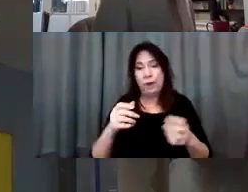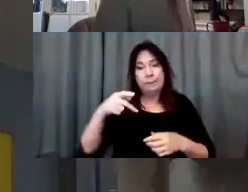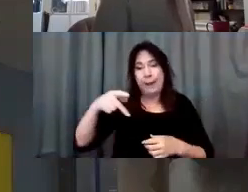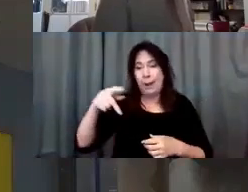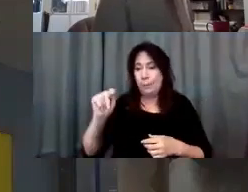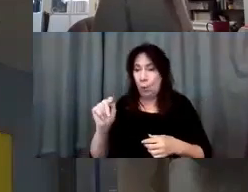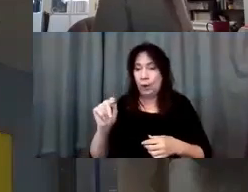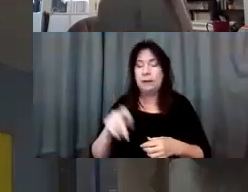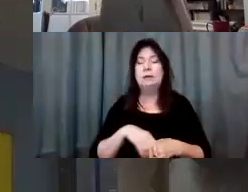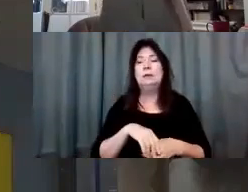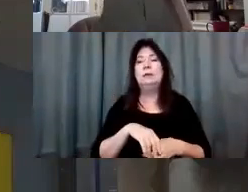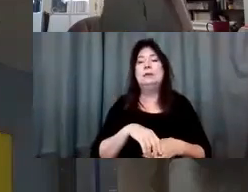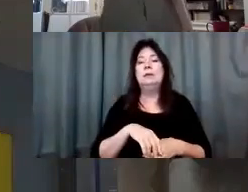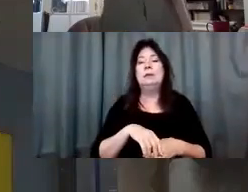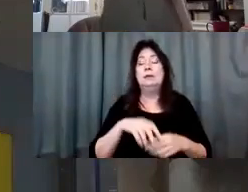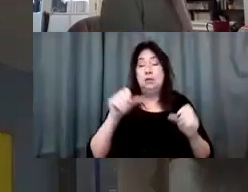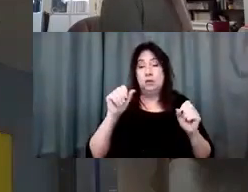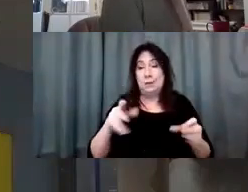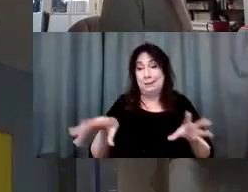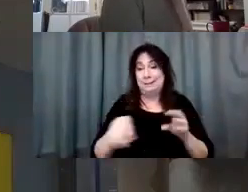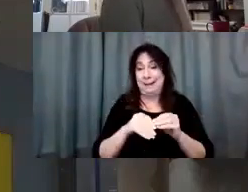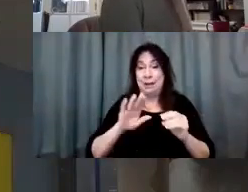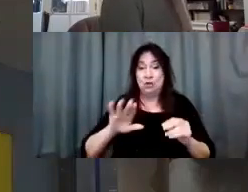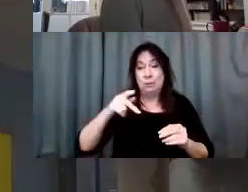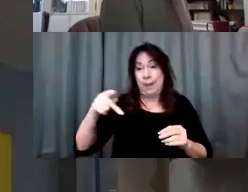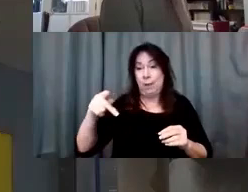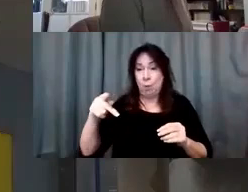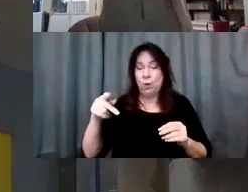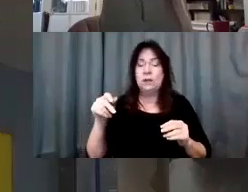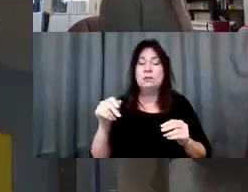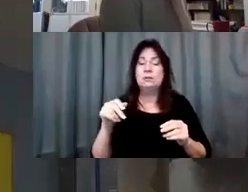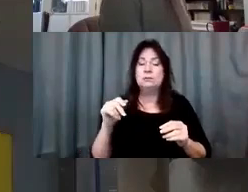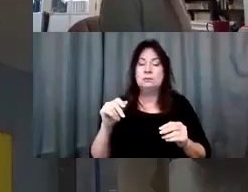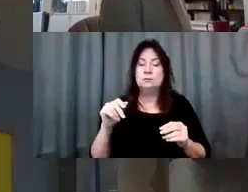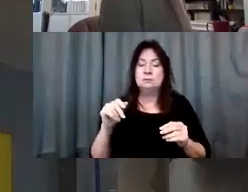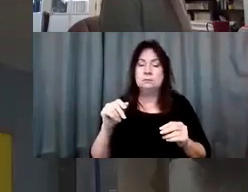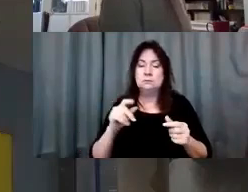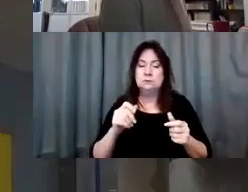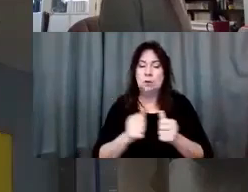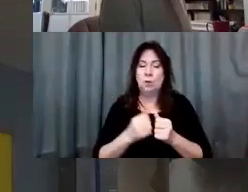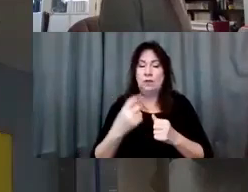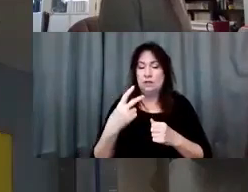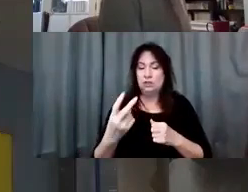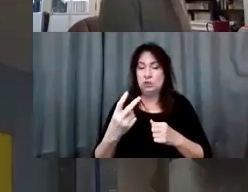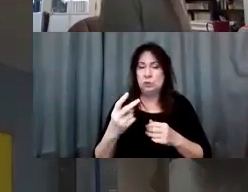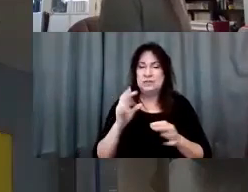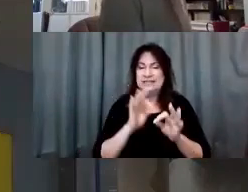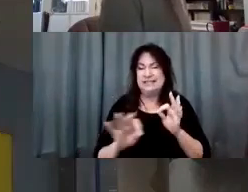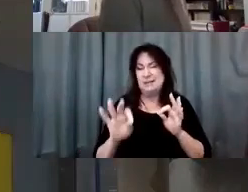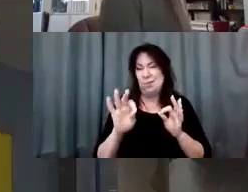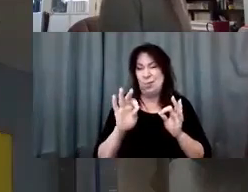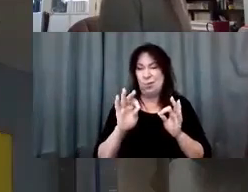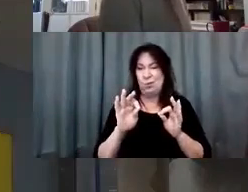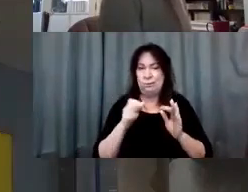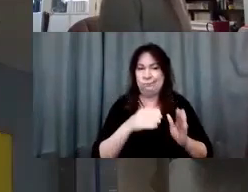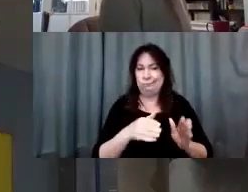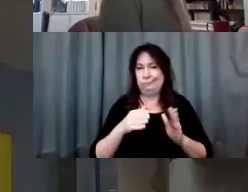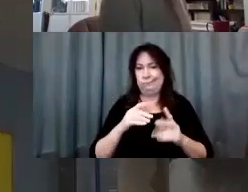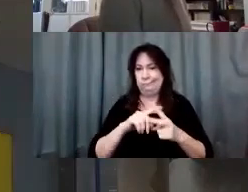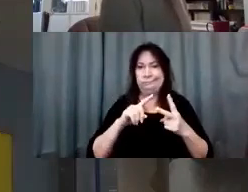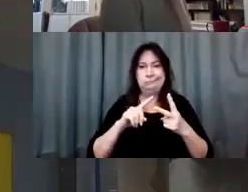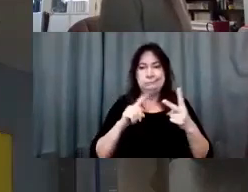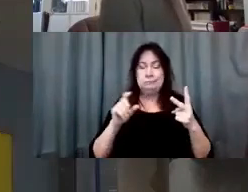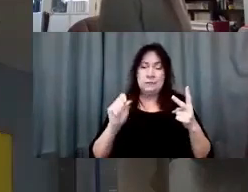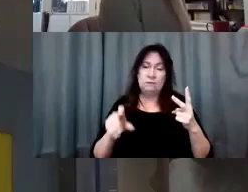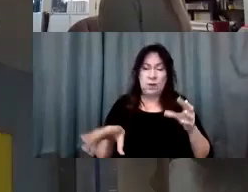PowerPoint, you can actually put your PowerPoint in there with a two very simple steps if you wanted to